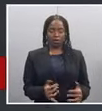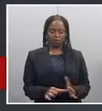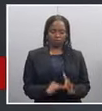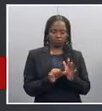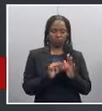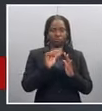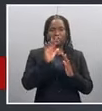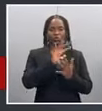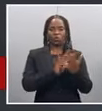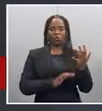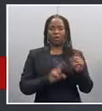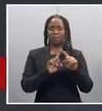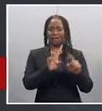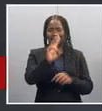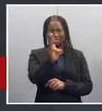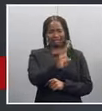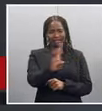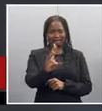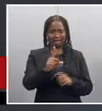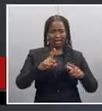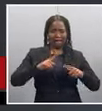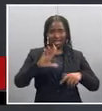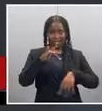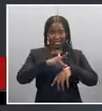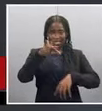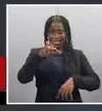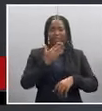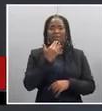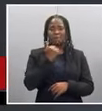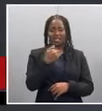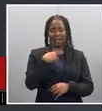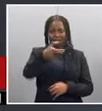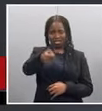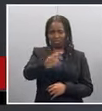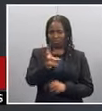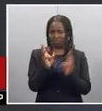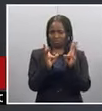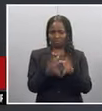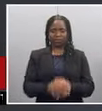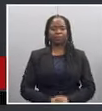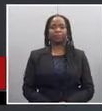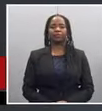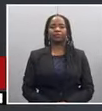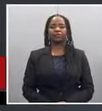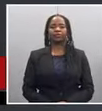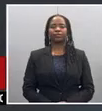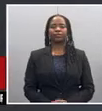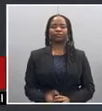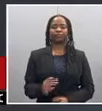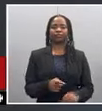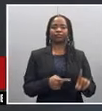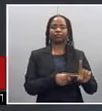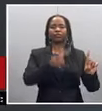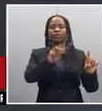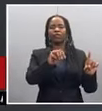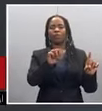first, a warning that this news item contains disturbing details. Mortimer Saunders, the man